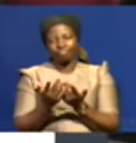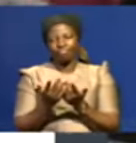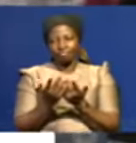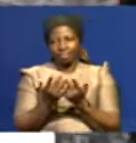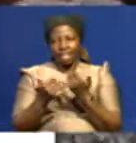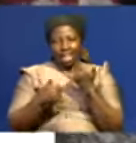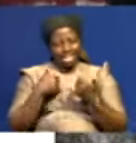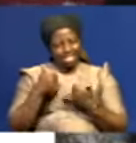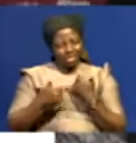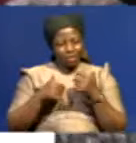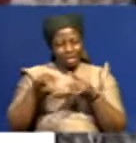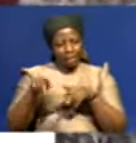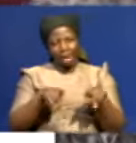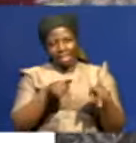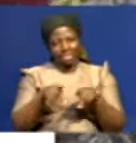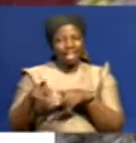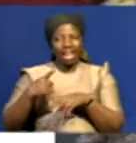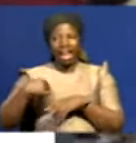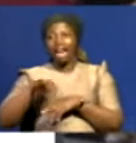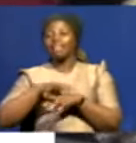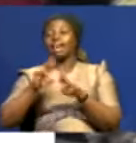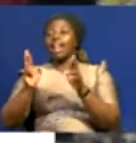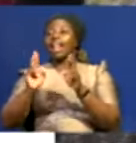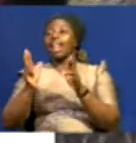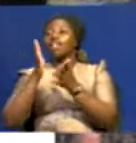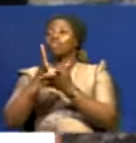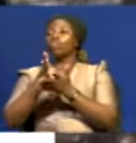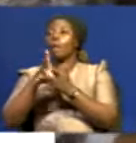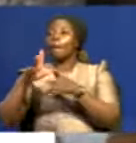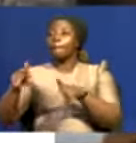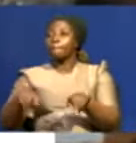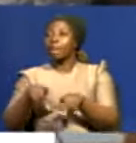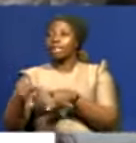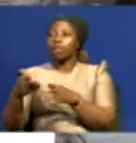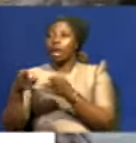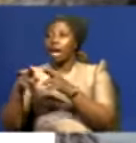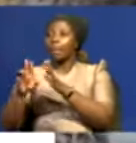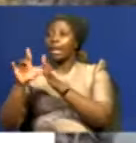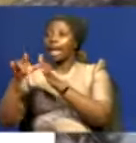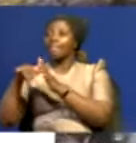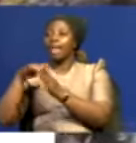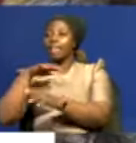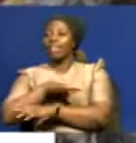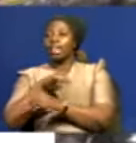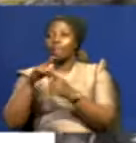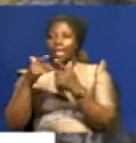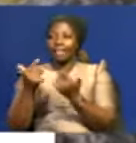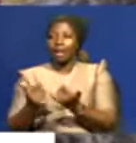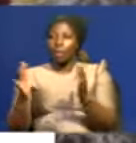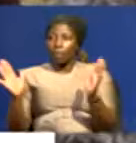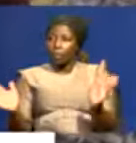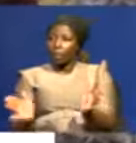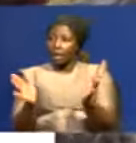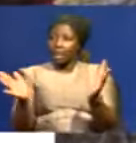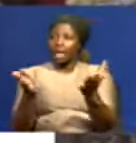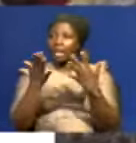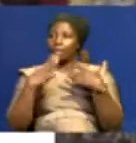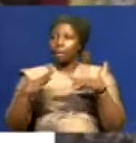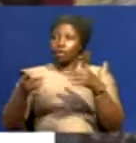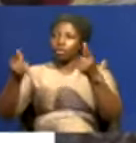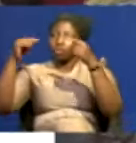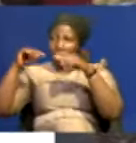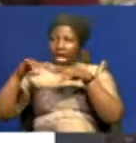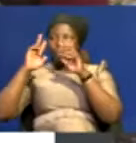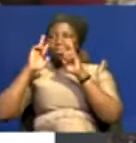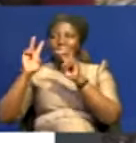Mm-hmm. Yes. Yes, and of course the party will be happening later on in the evening. But right now we encourage people to come and sample some of the exhibitions and the arts that